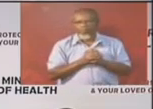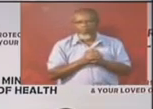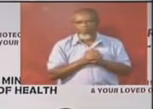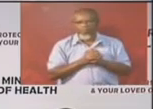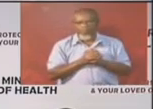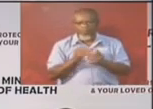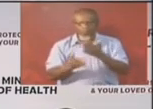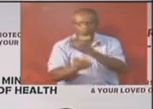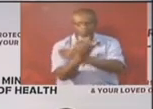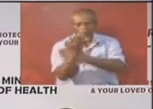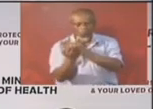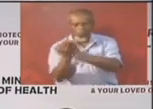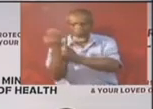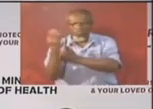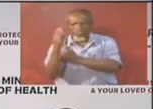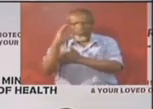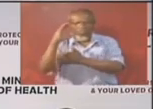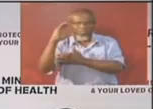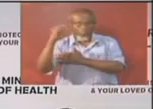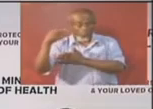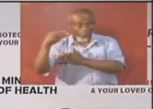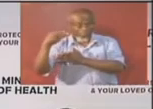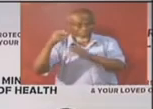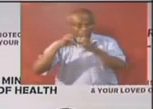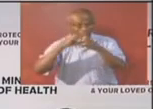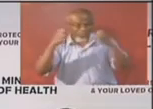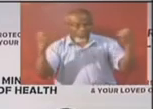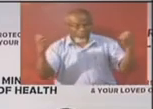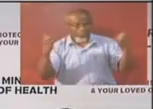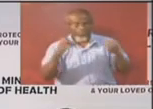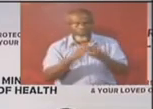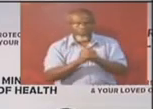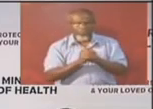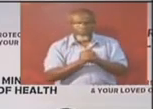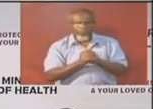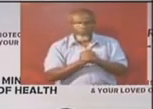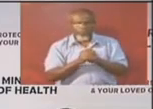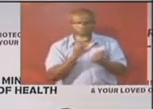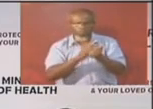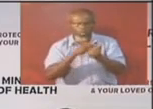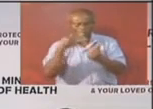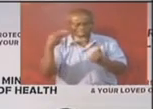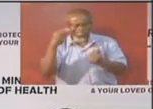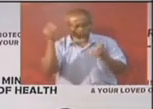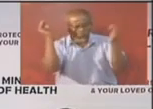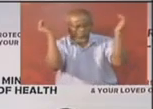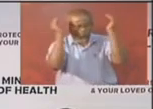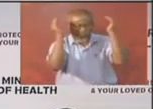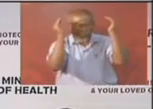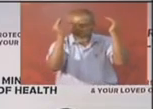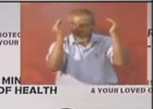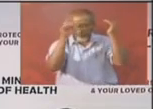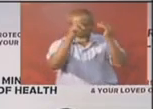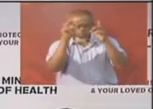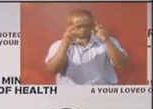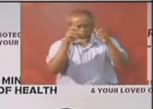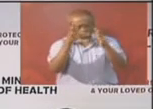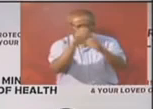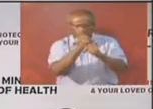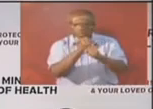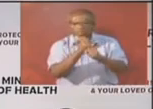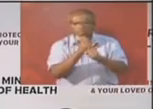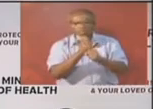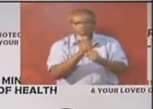Good morning, Camille Hunt, Express. Dr. Hines, a question we've gotten is whether it's safe for persons who are born